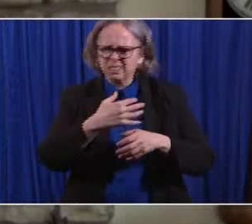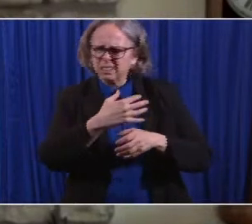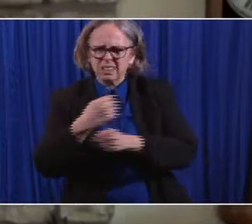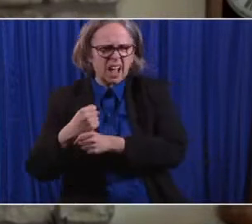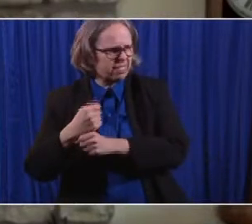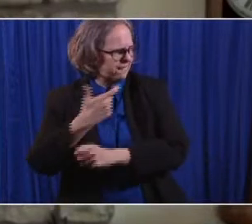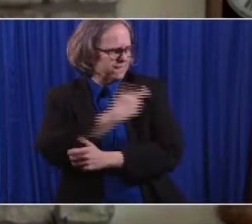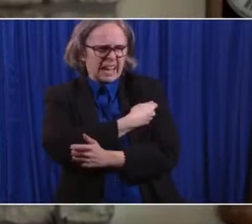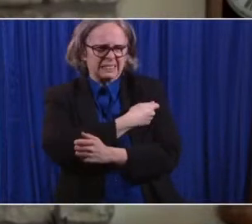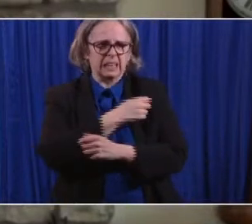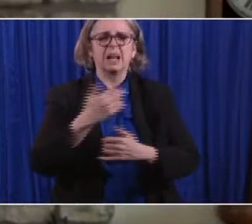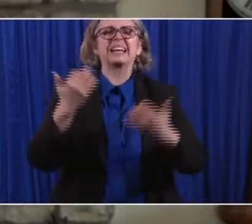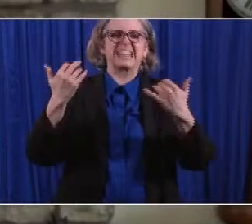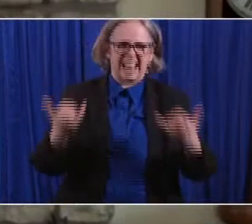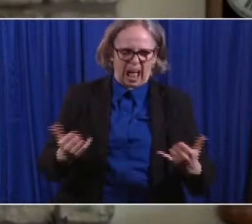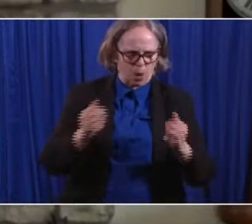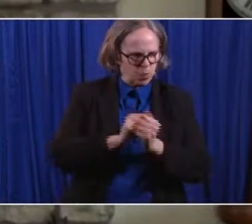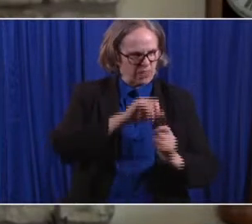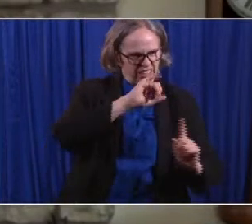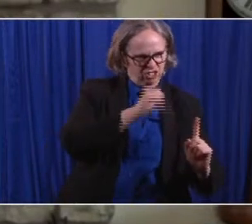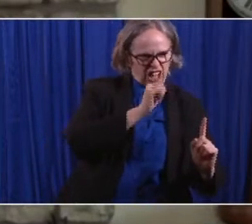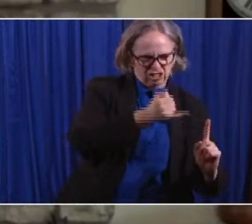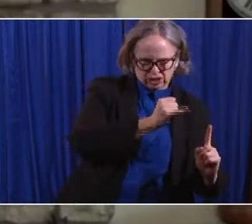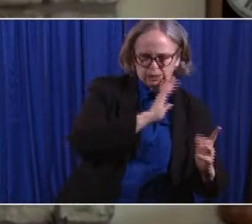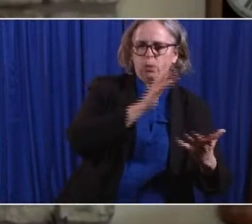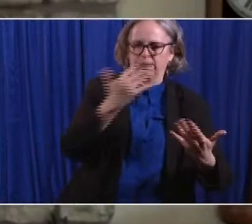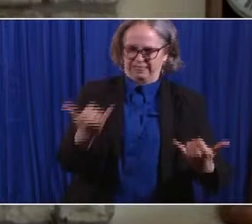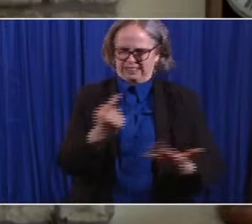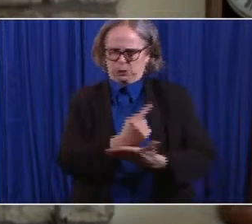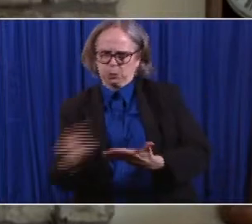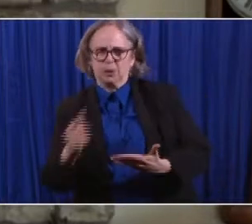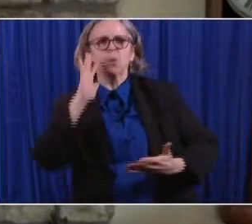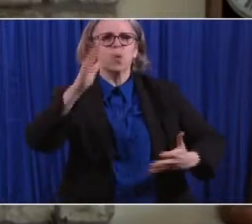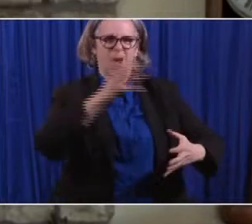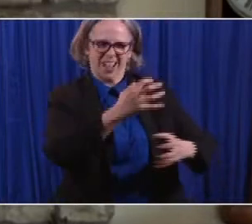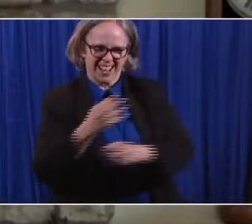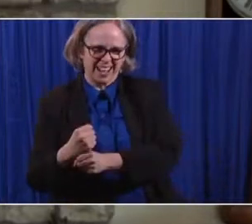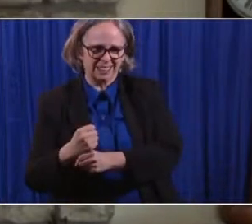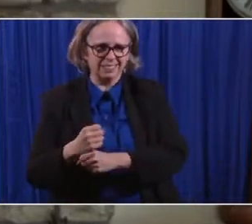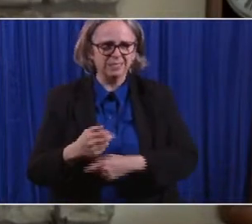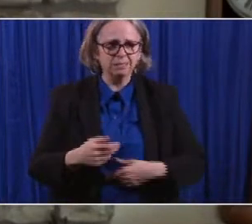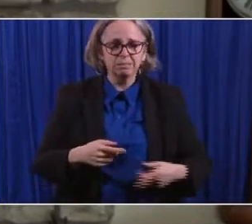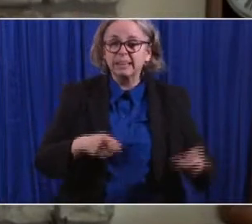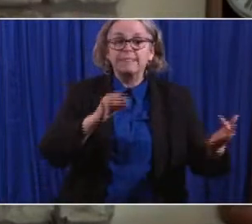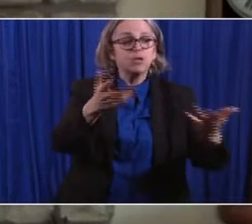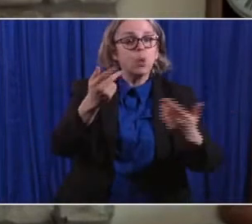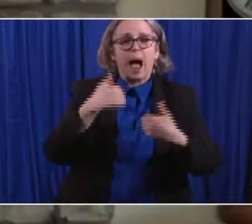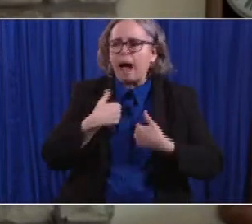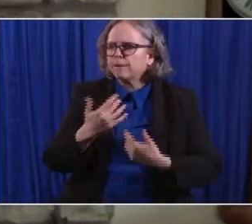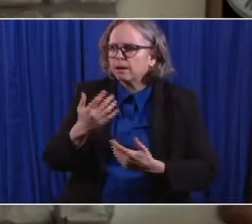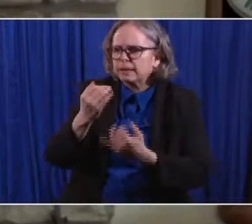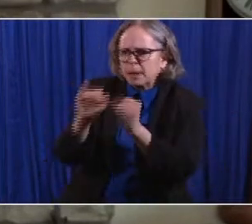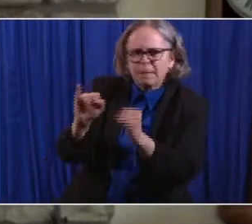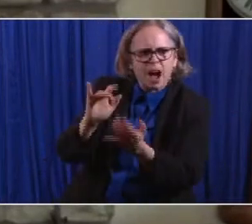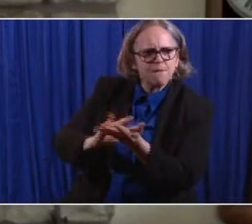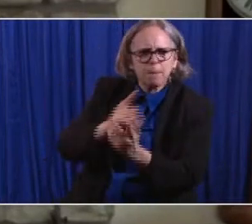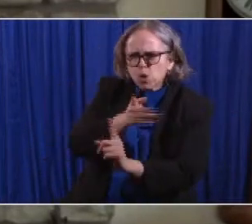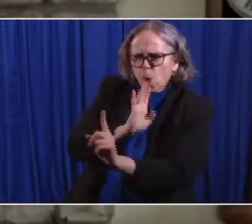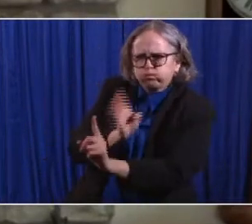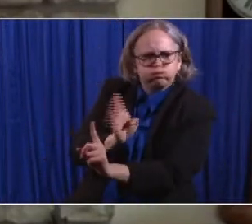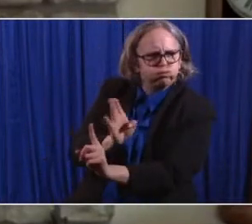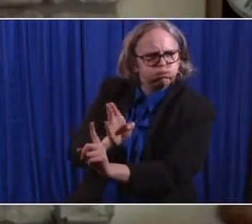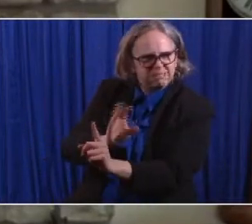this will be an opportunity to stop in there or call them and make that appointment to get